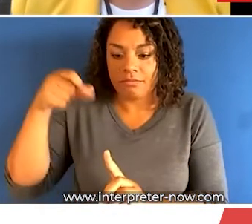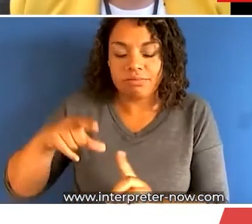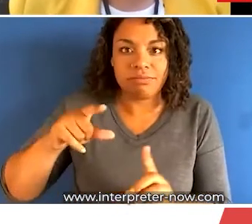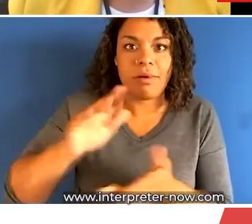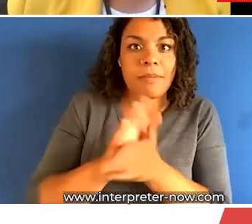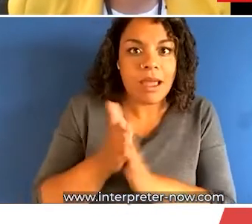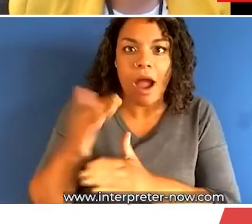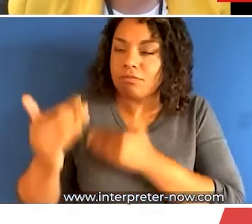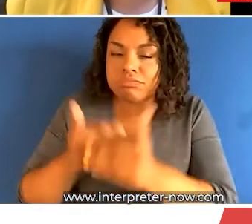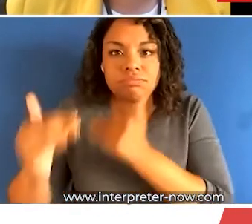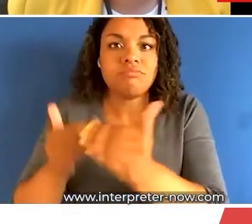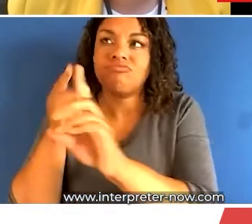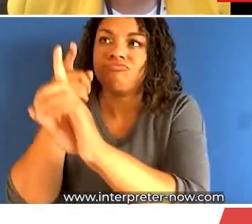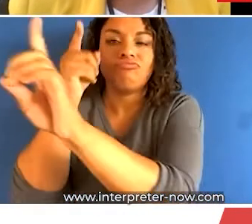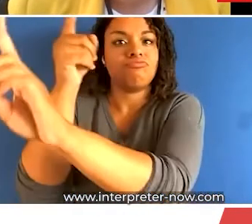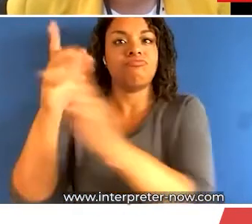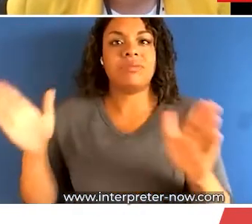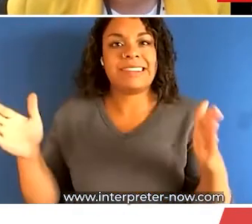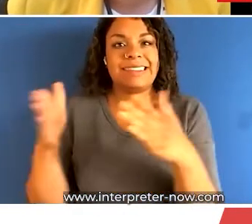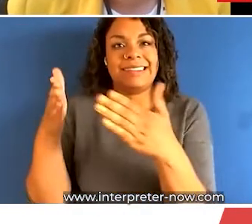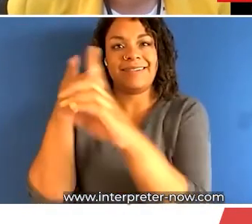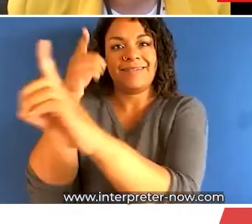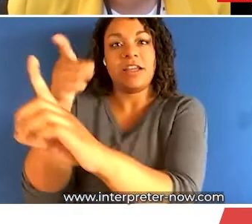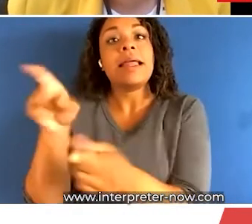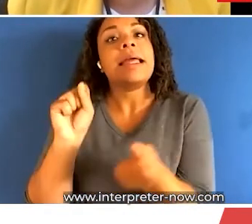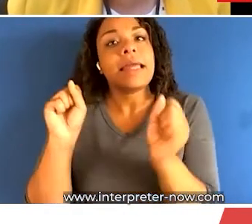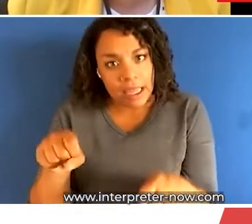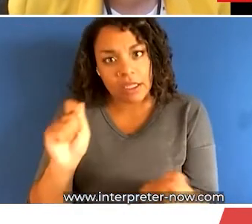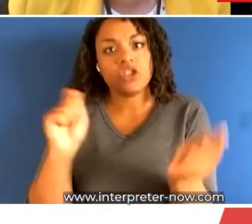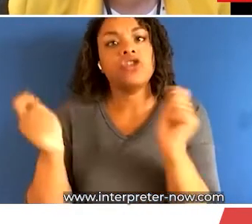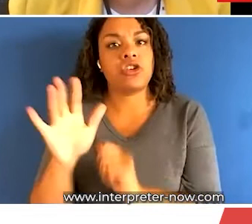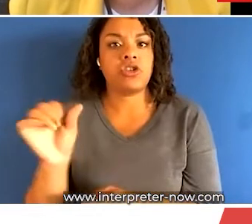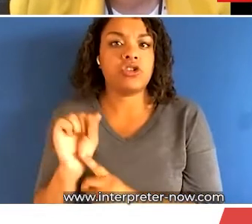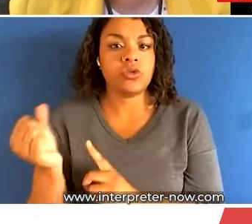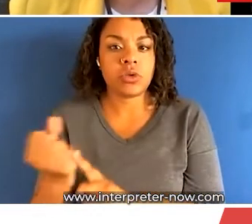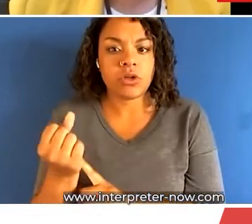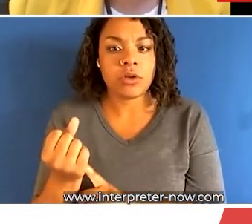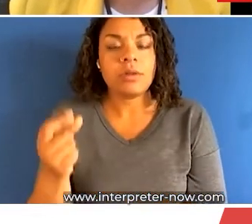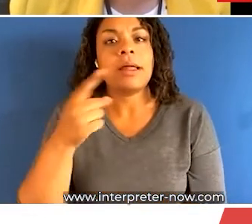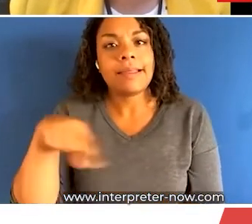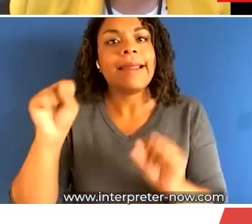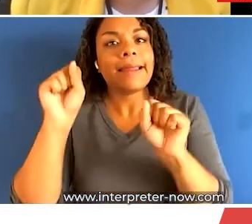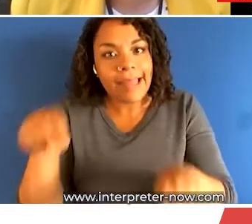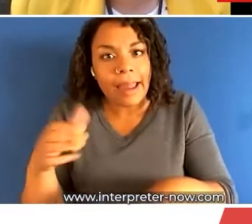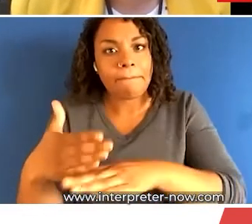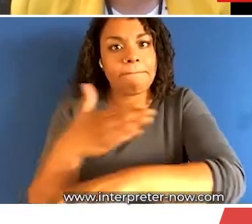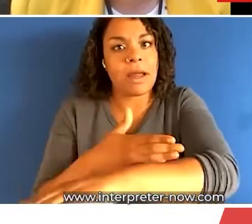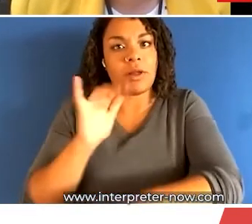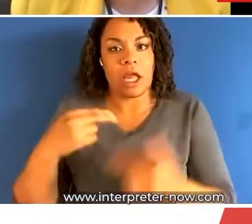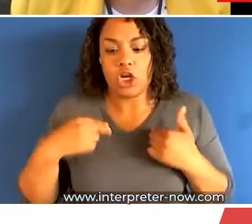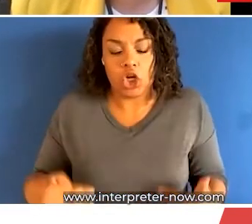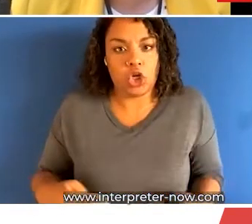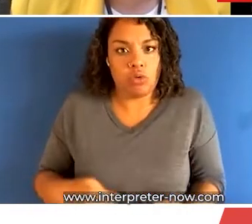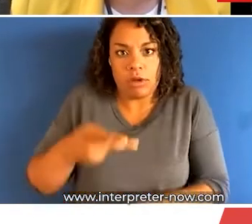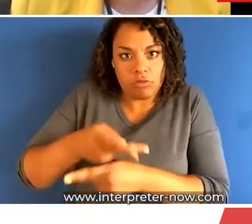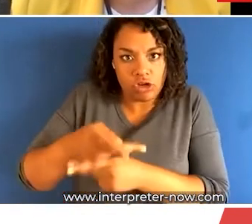really drive them towards a shared vision that they can change their situation, that they can better their human condition, and